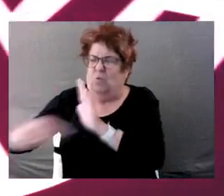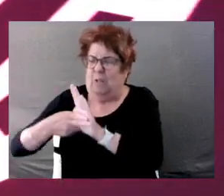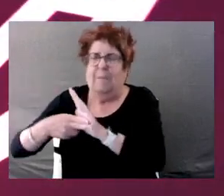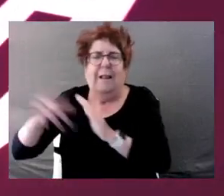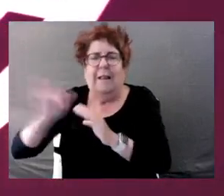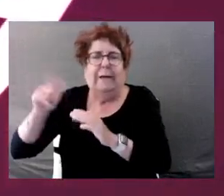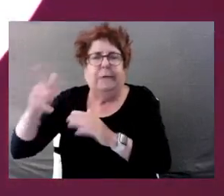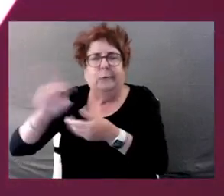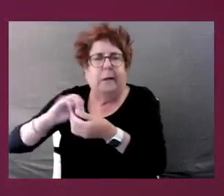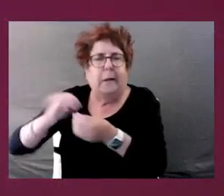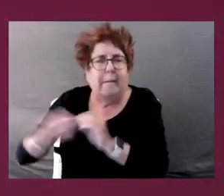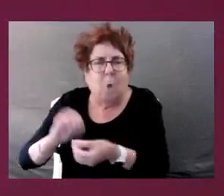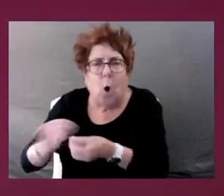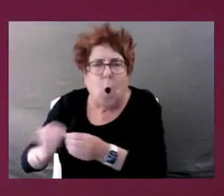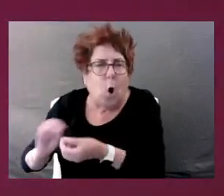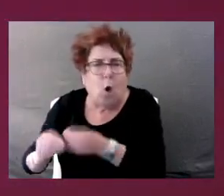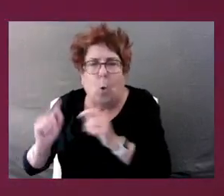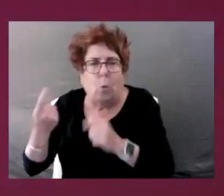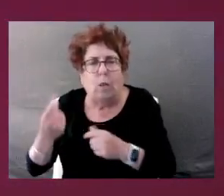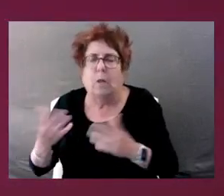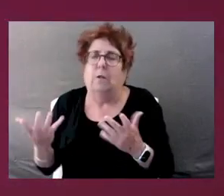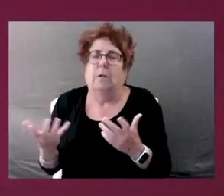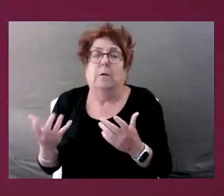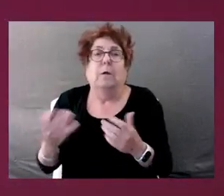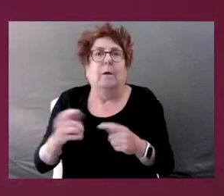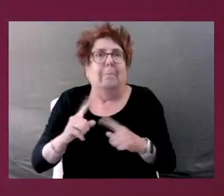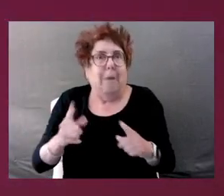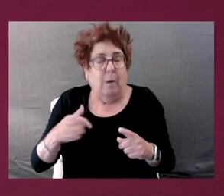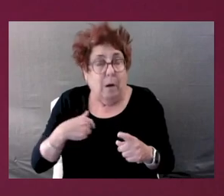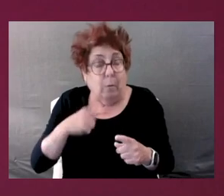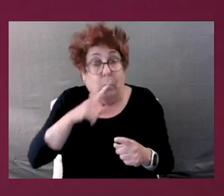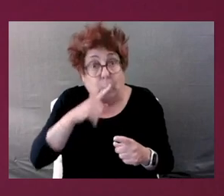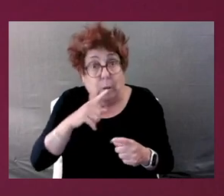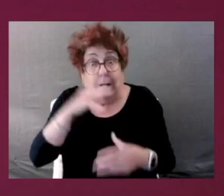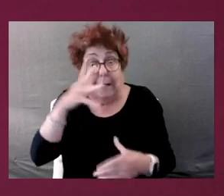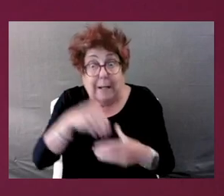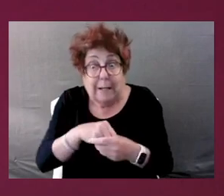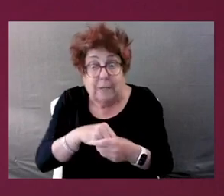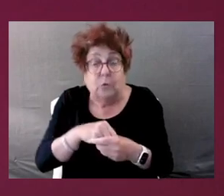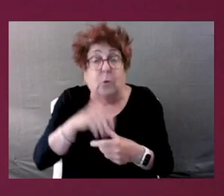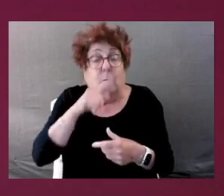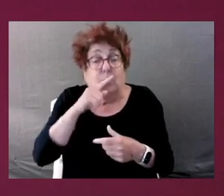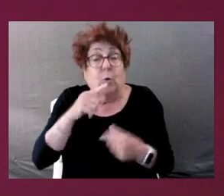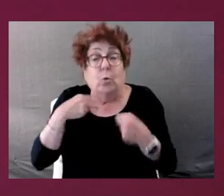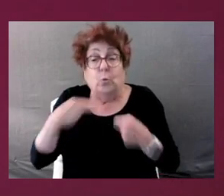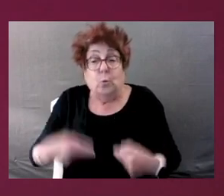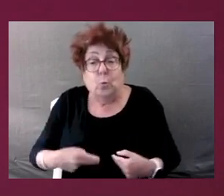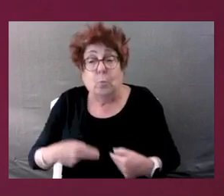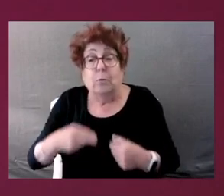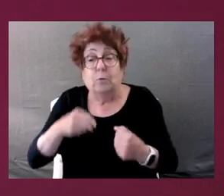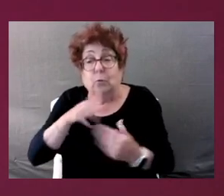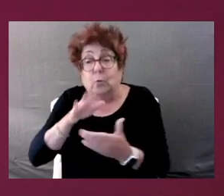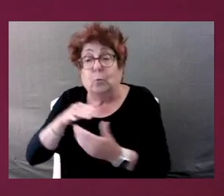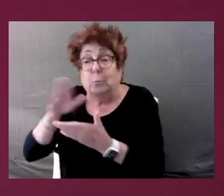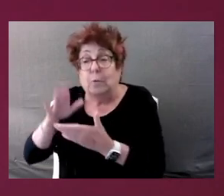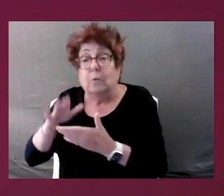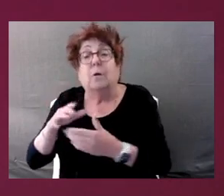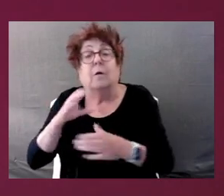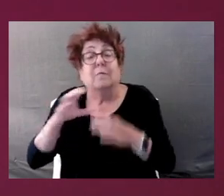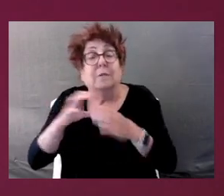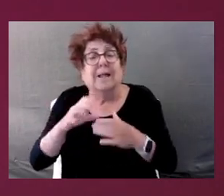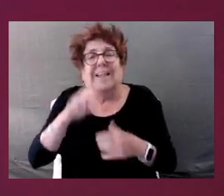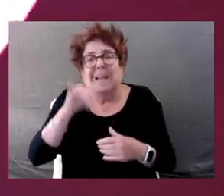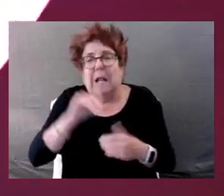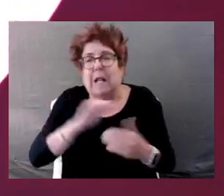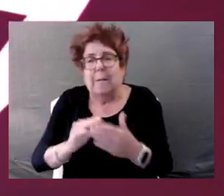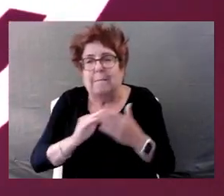I went and I was actually engaged in a real human-to-human conversation with her that I was actually what I call community building, that